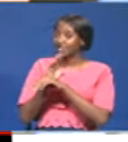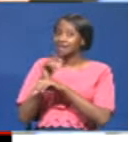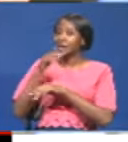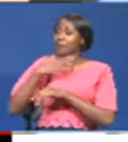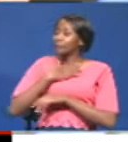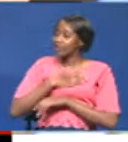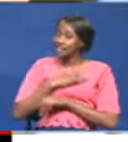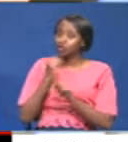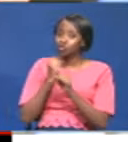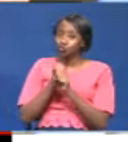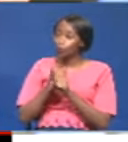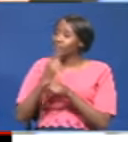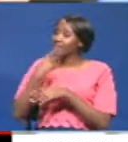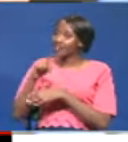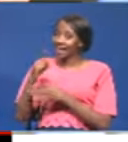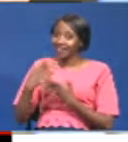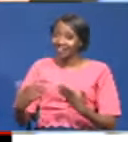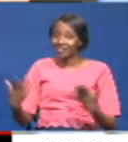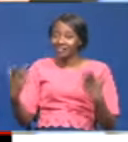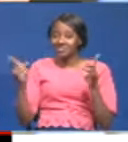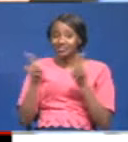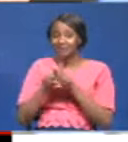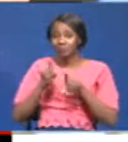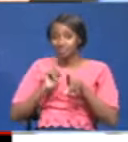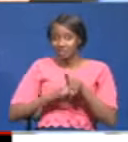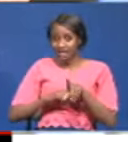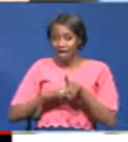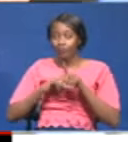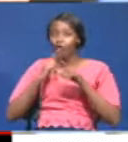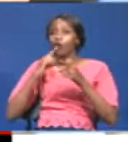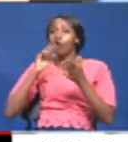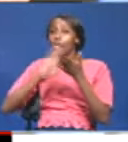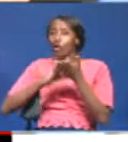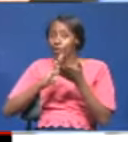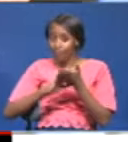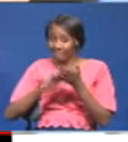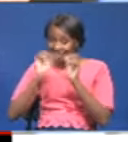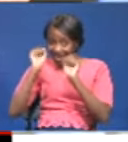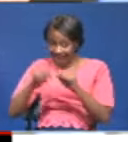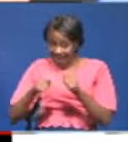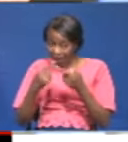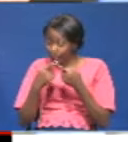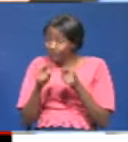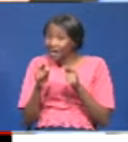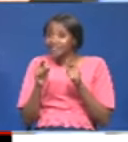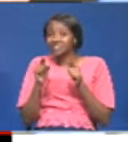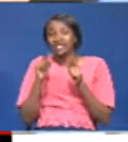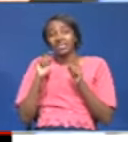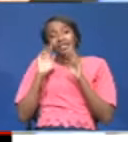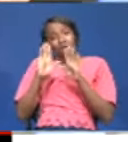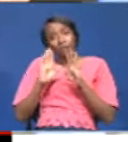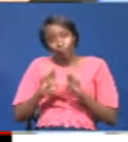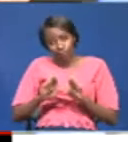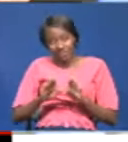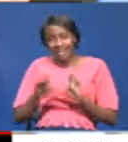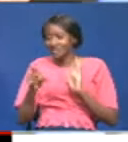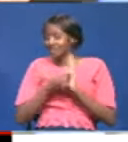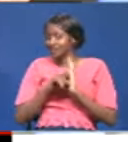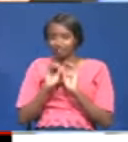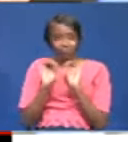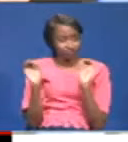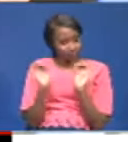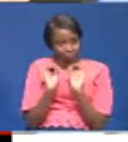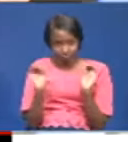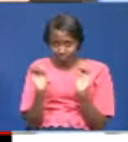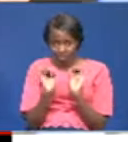understand? And it wasn't just a threat, we're just saying we will comment. We don't have a power, it's just a recommendation. So our stance is very simple, just do the right thing,